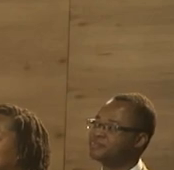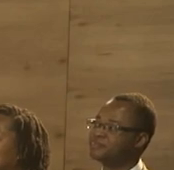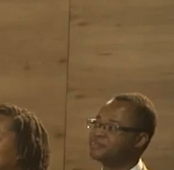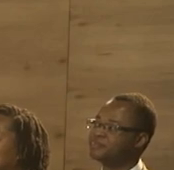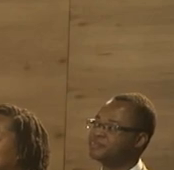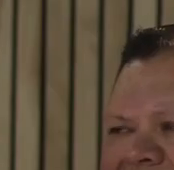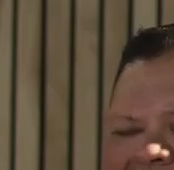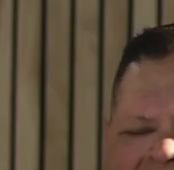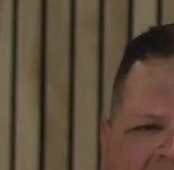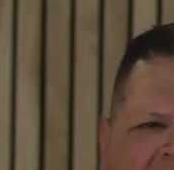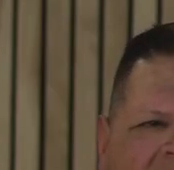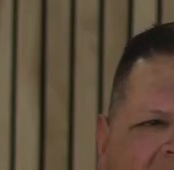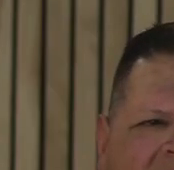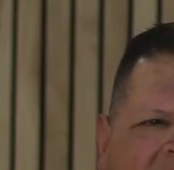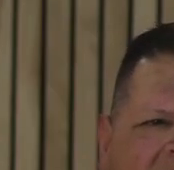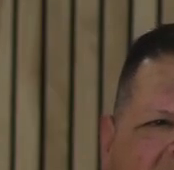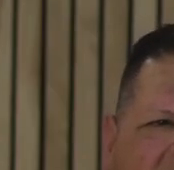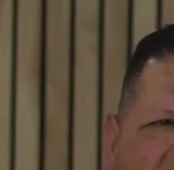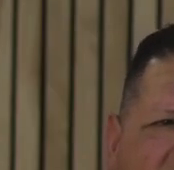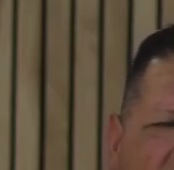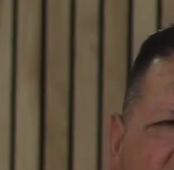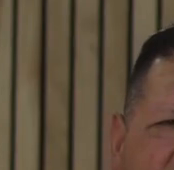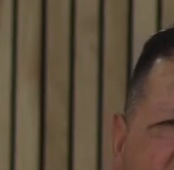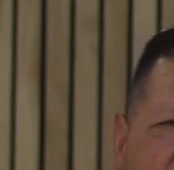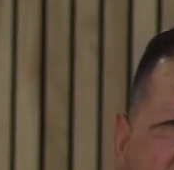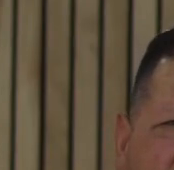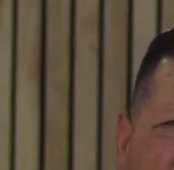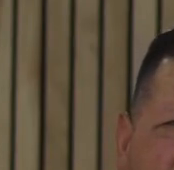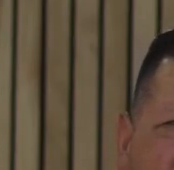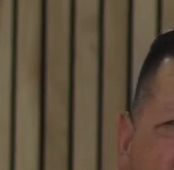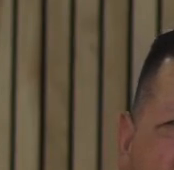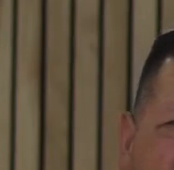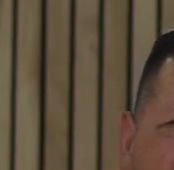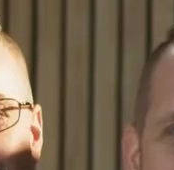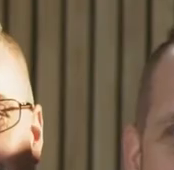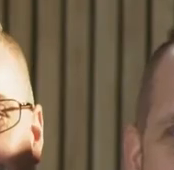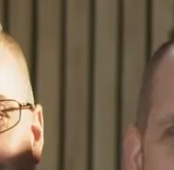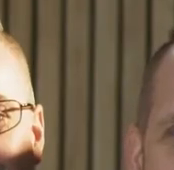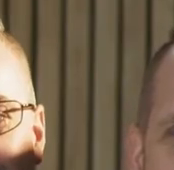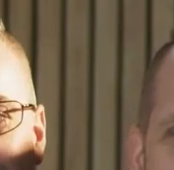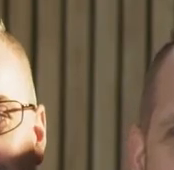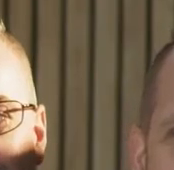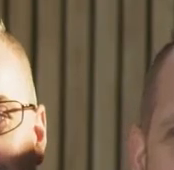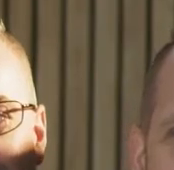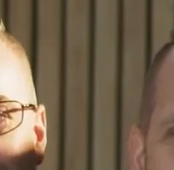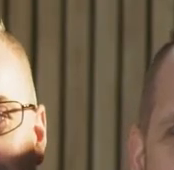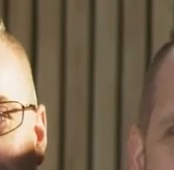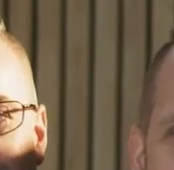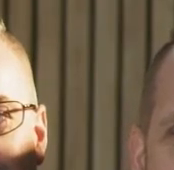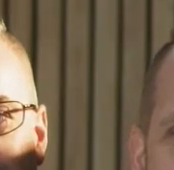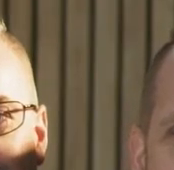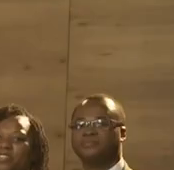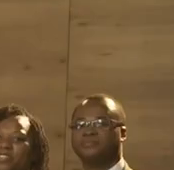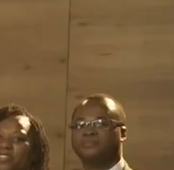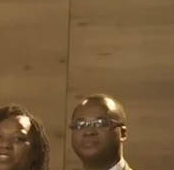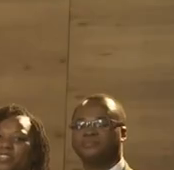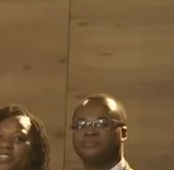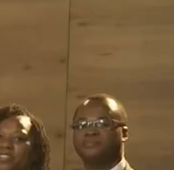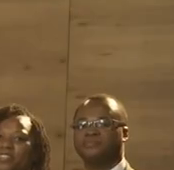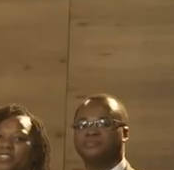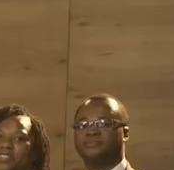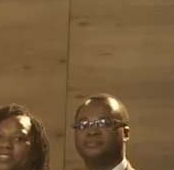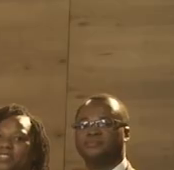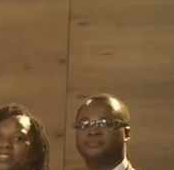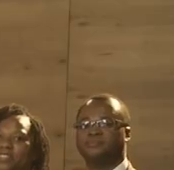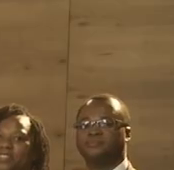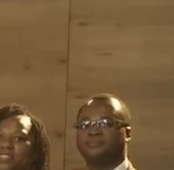Dayspring Community Church. I'm David Hubbard, executive pastor, Lawton First Assembly. We are Eli and Sheridan Garcia. And we are the lead